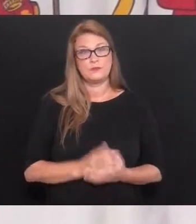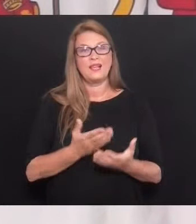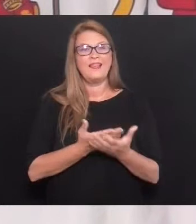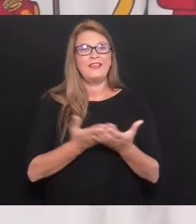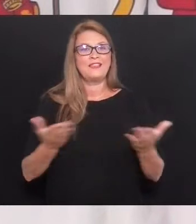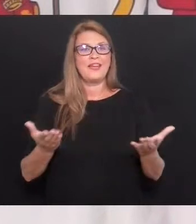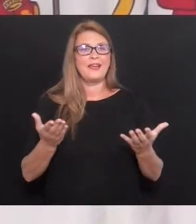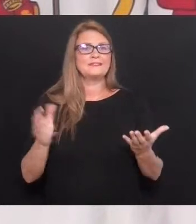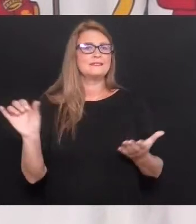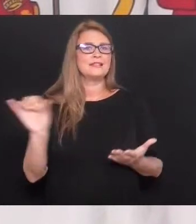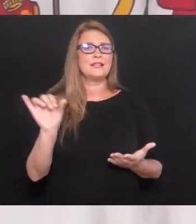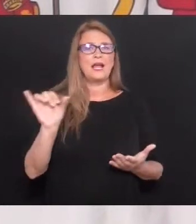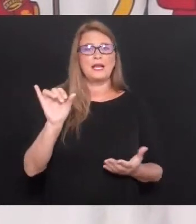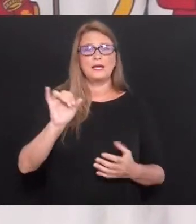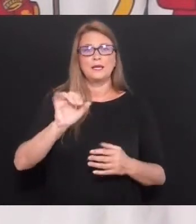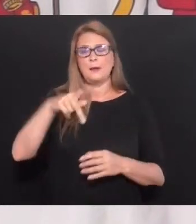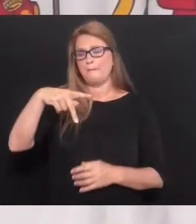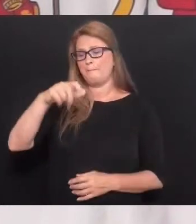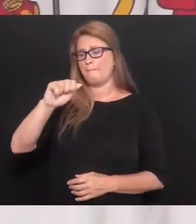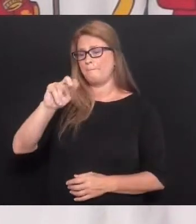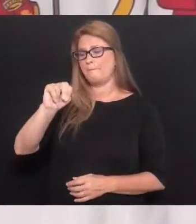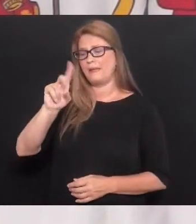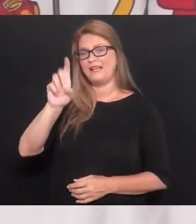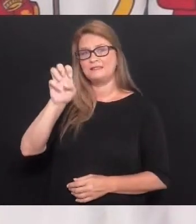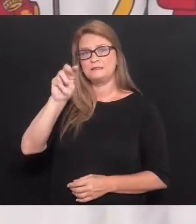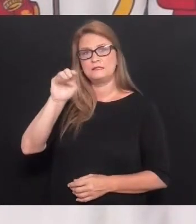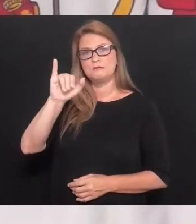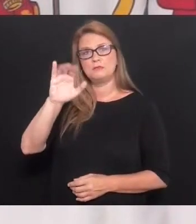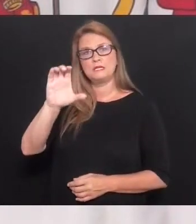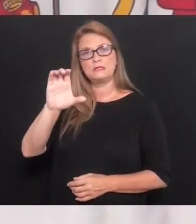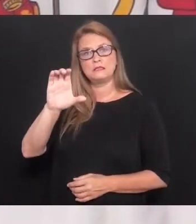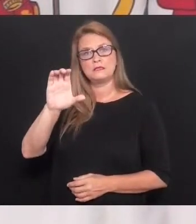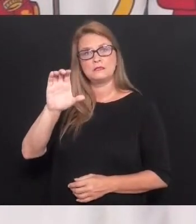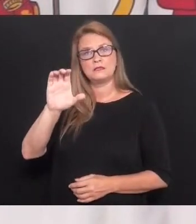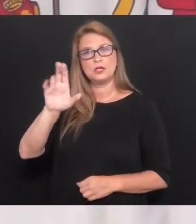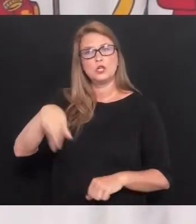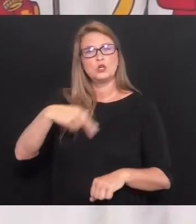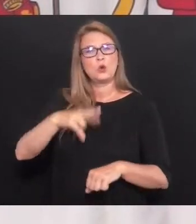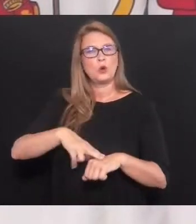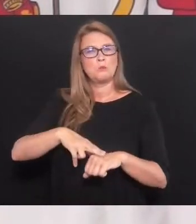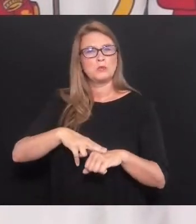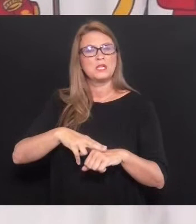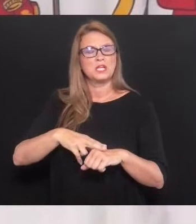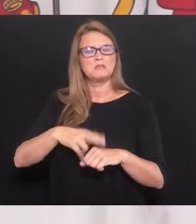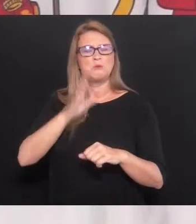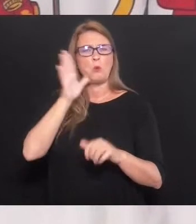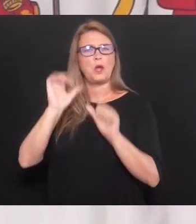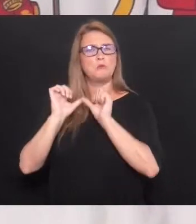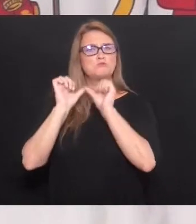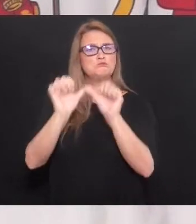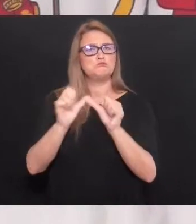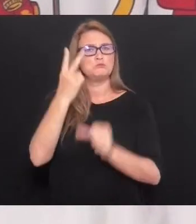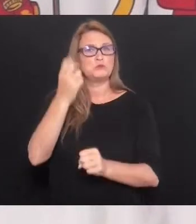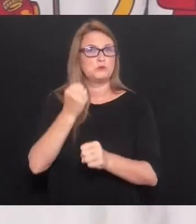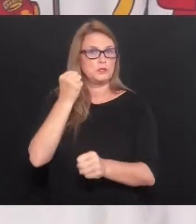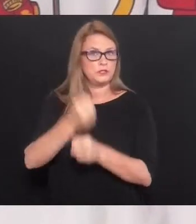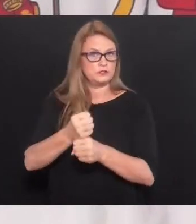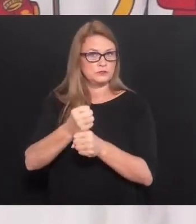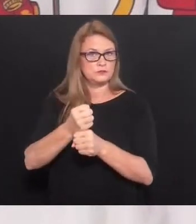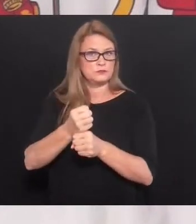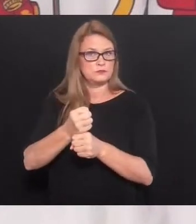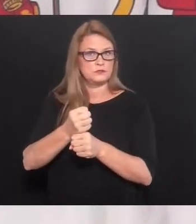this pandemic normally has a maximum of a 2-year life. He told